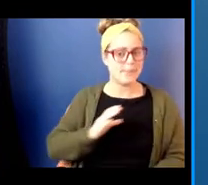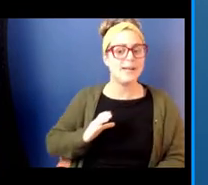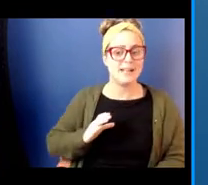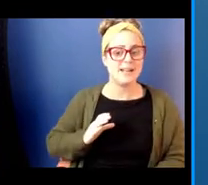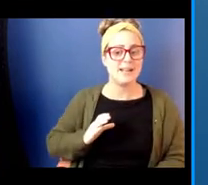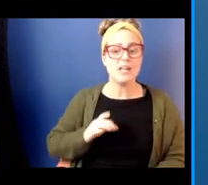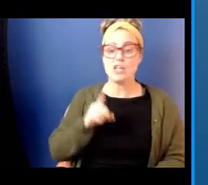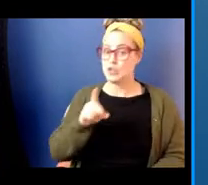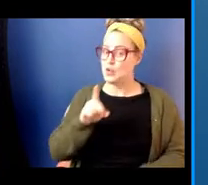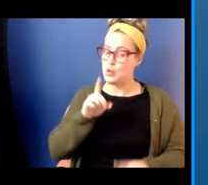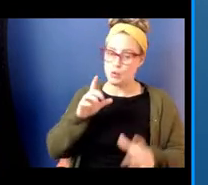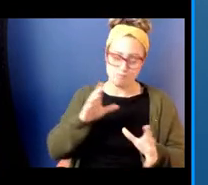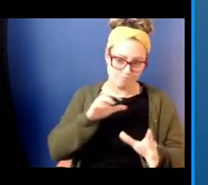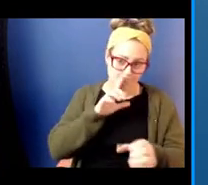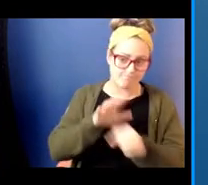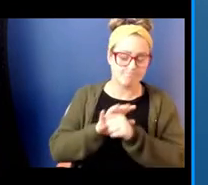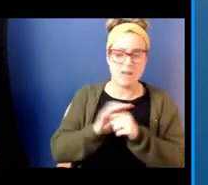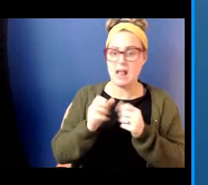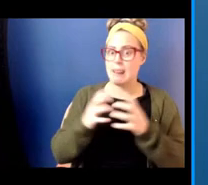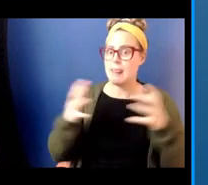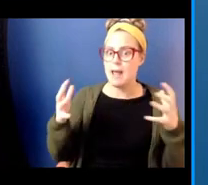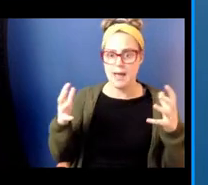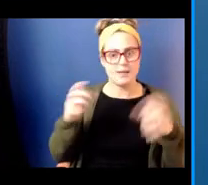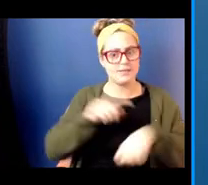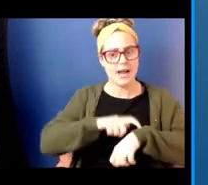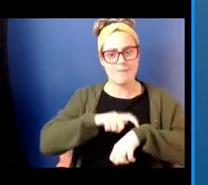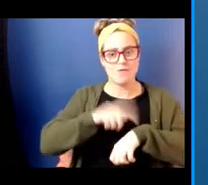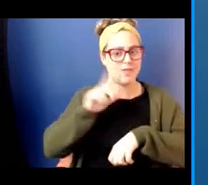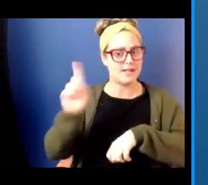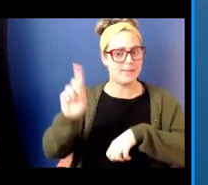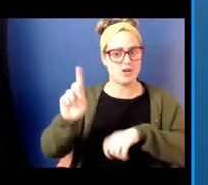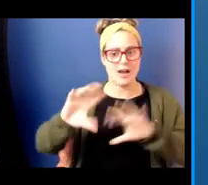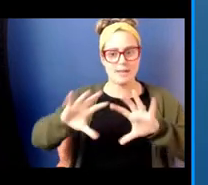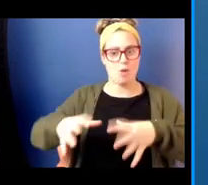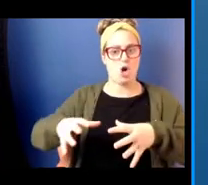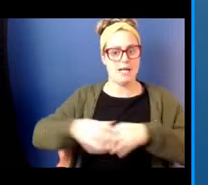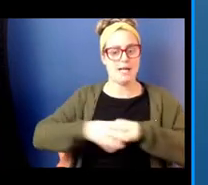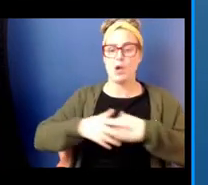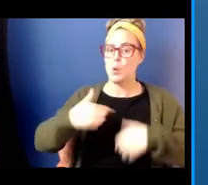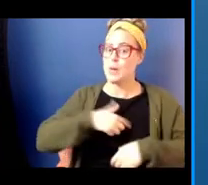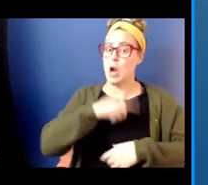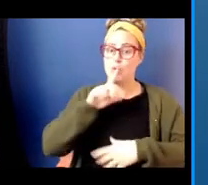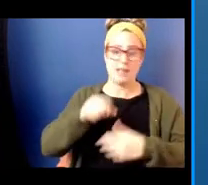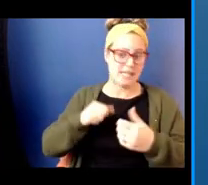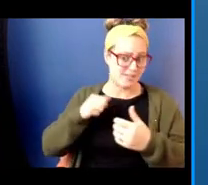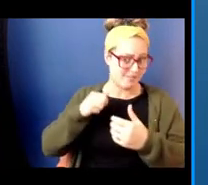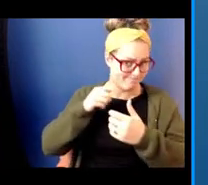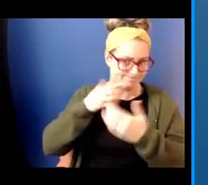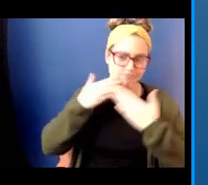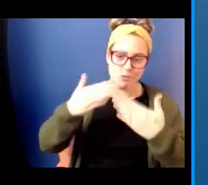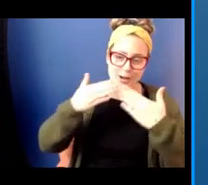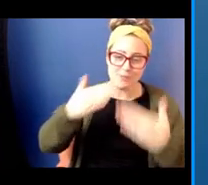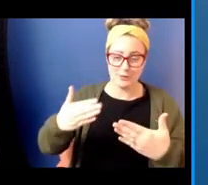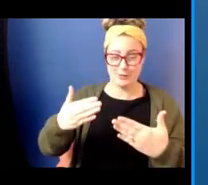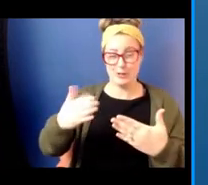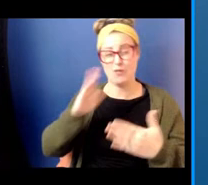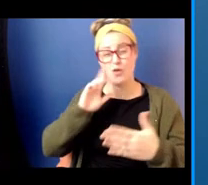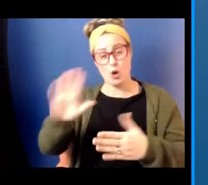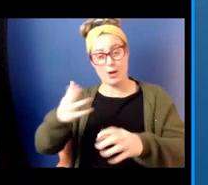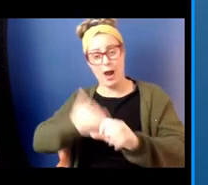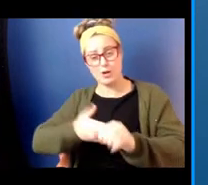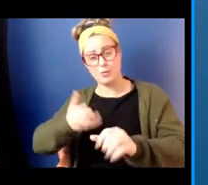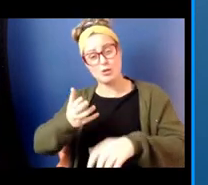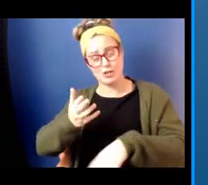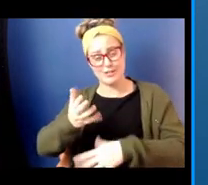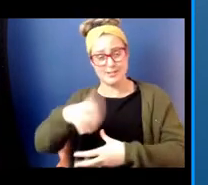amount of time to the Democratic party and we are so grateful to you for your contributions as well as your patience and flexibility